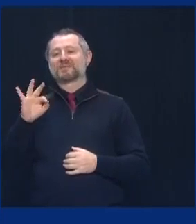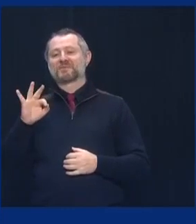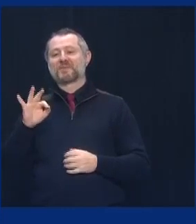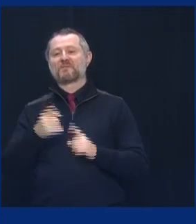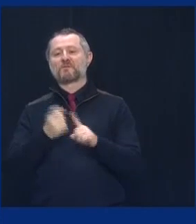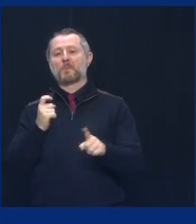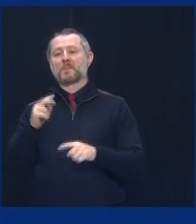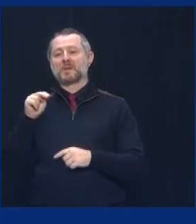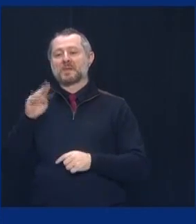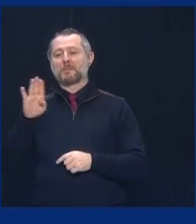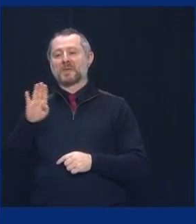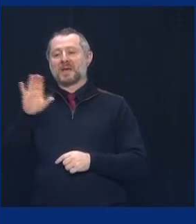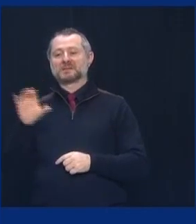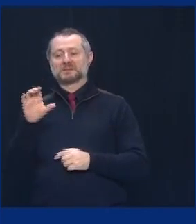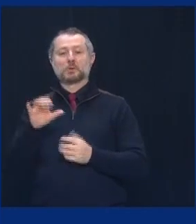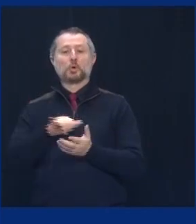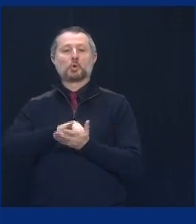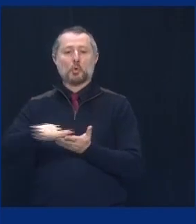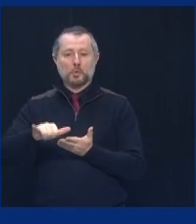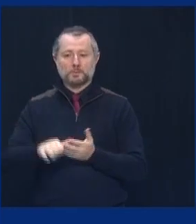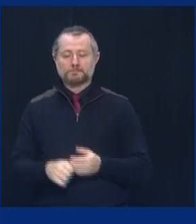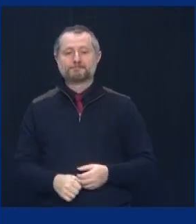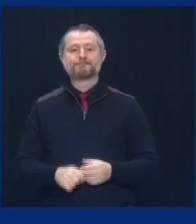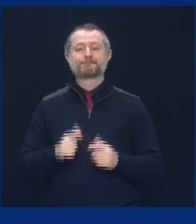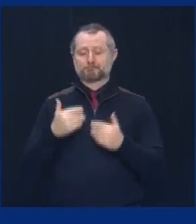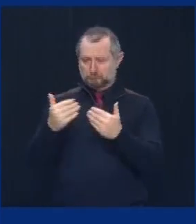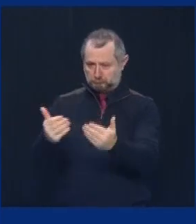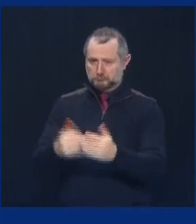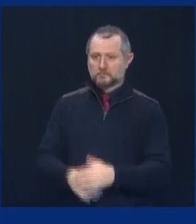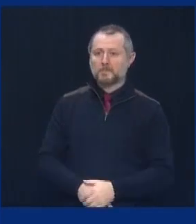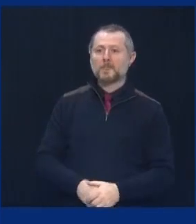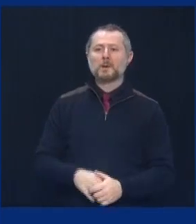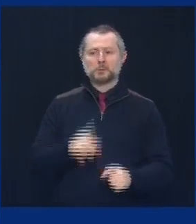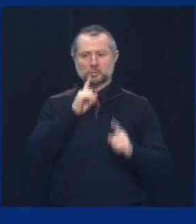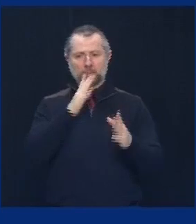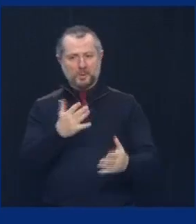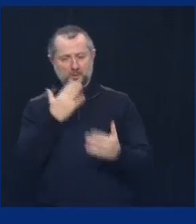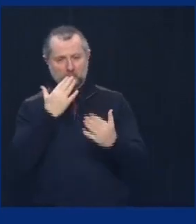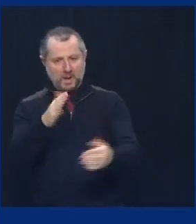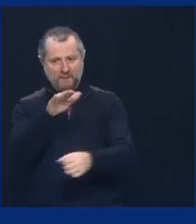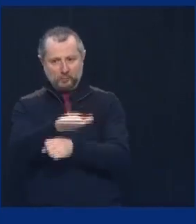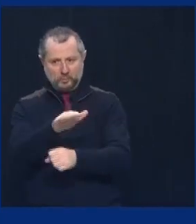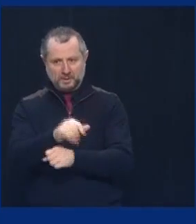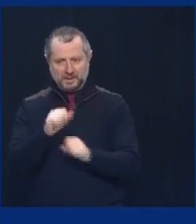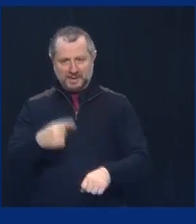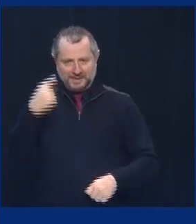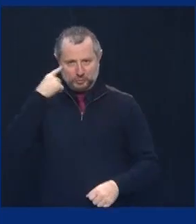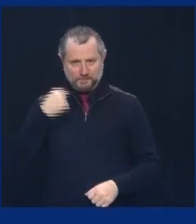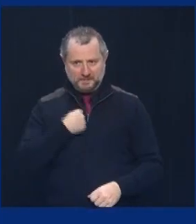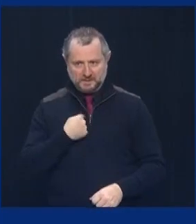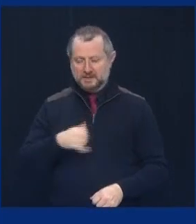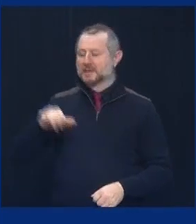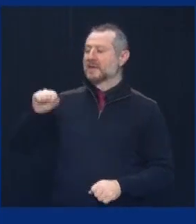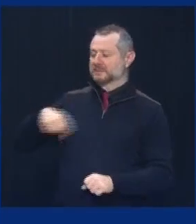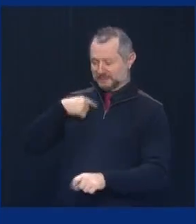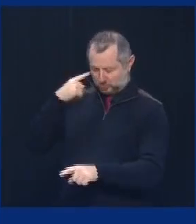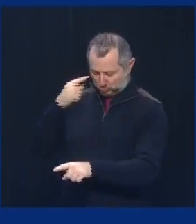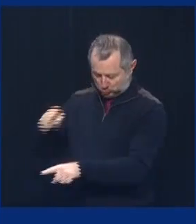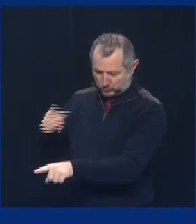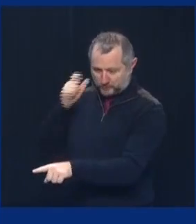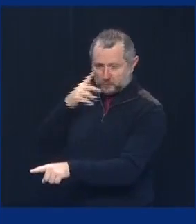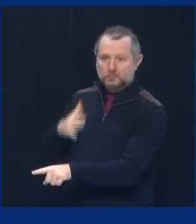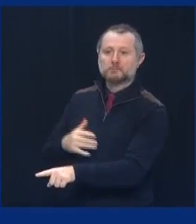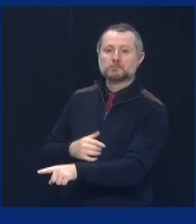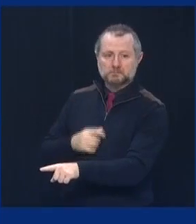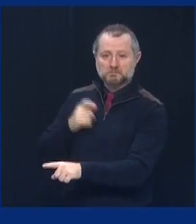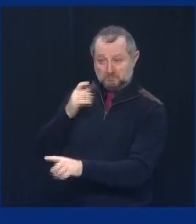now open. Please unmute your microphone. Good afternoon, Governor. Hope you can hear me. I can hear you, Andrew. Good to be with